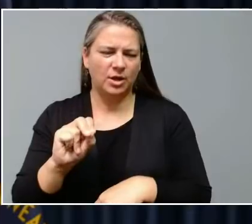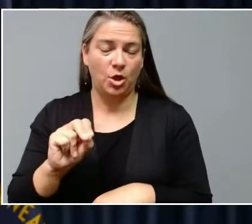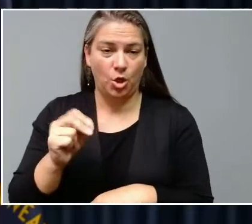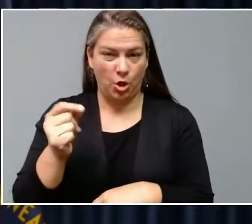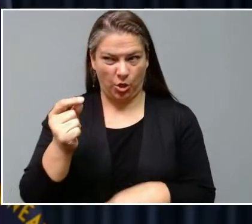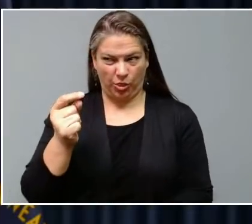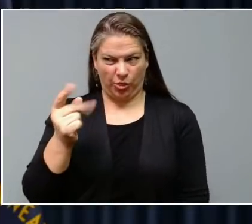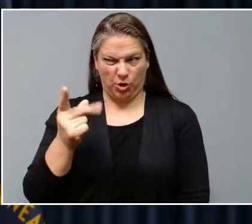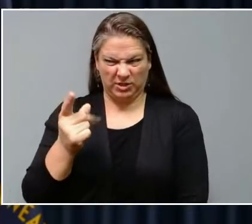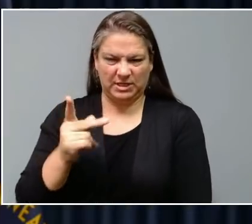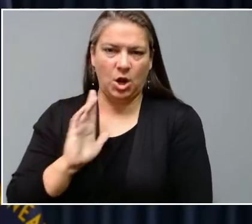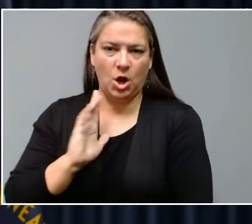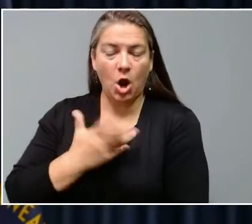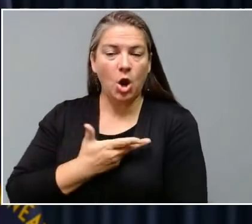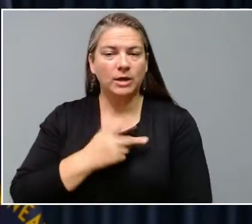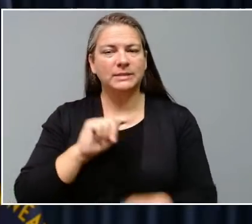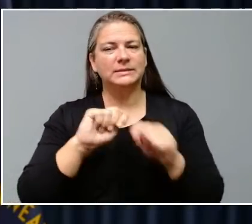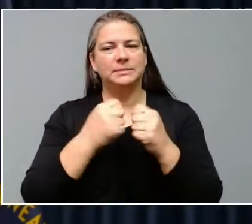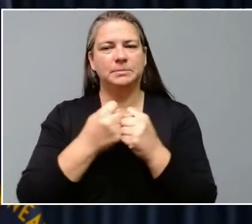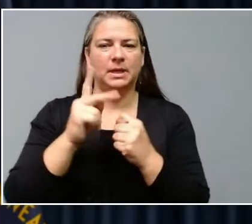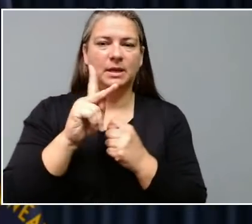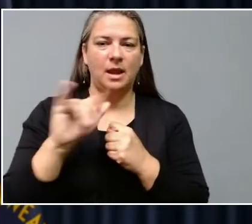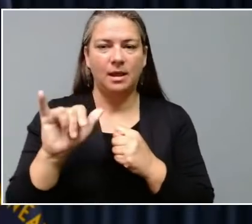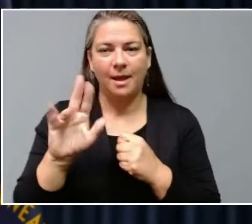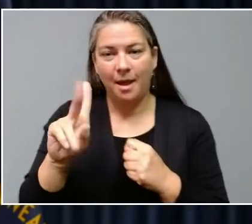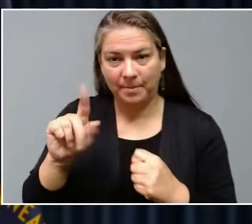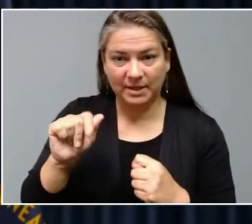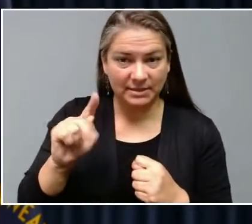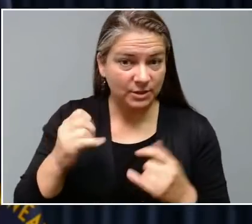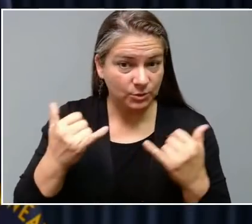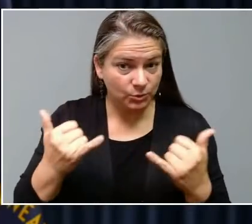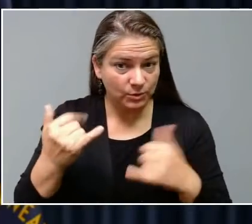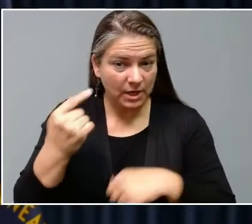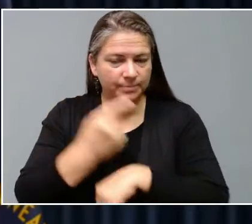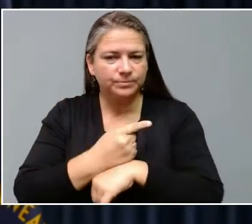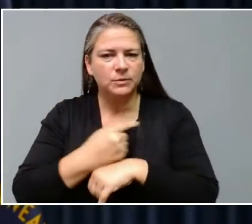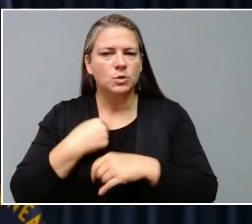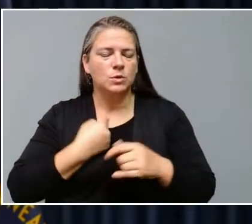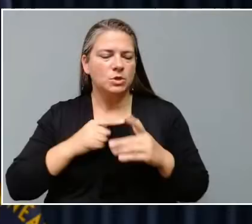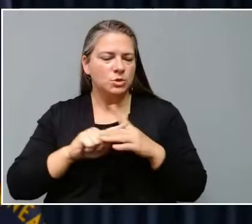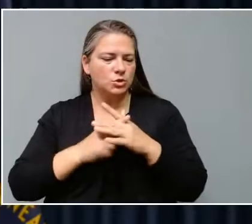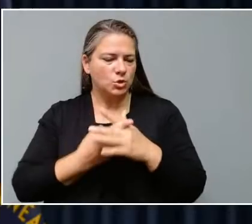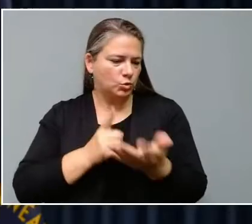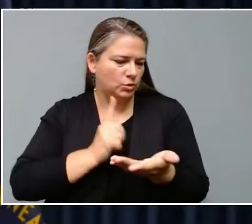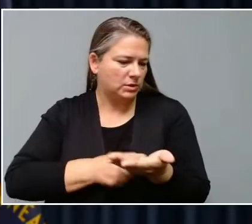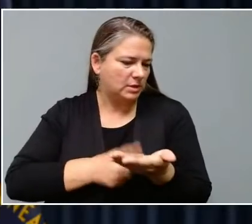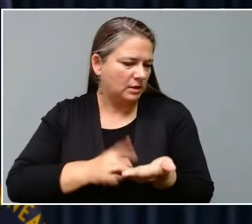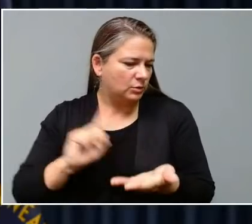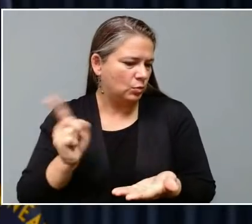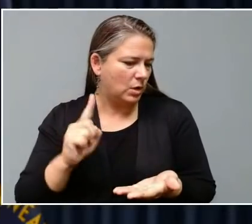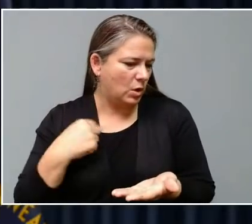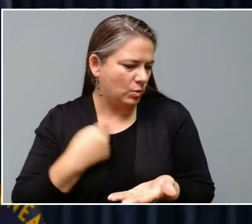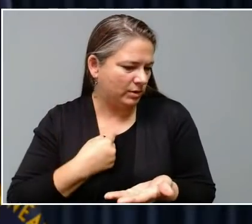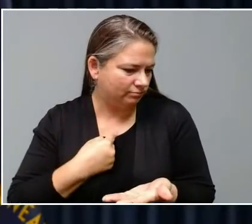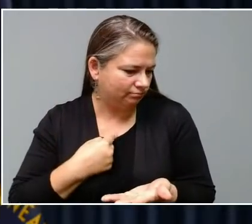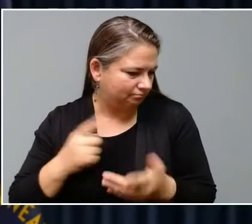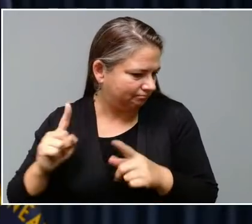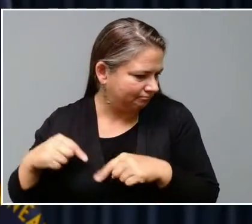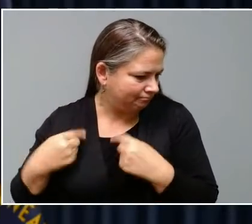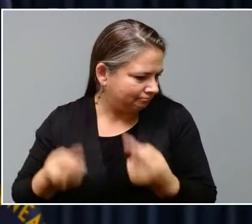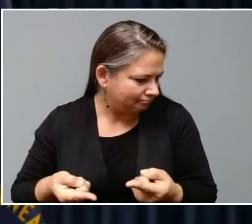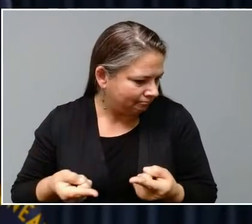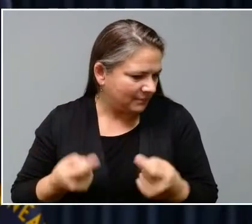Team Kentucky update. Today we'll start by discussing where we are in our fight against